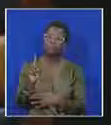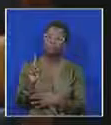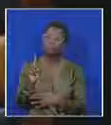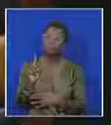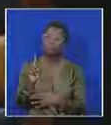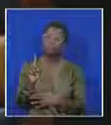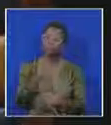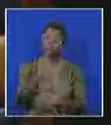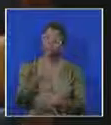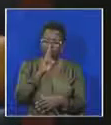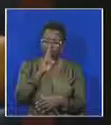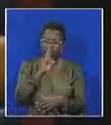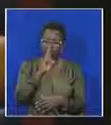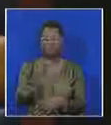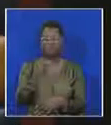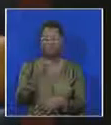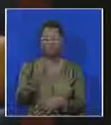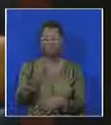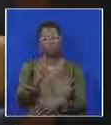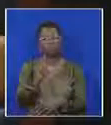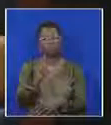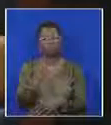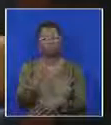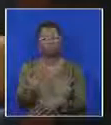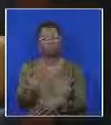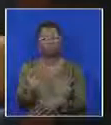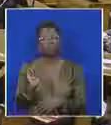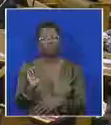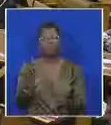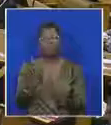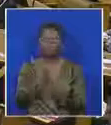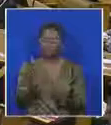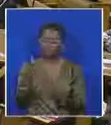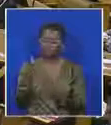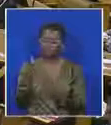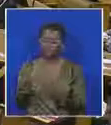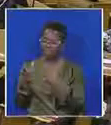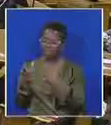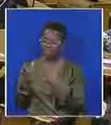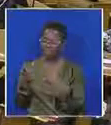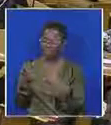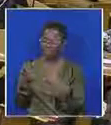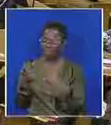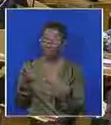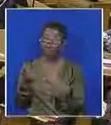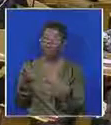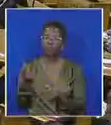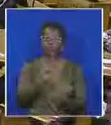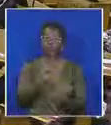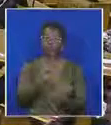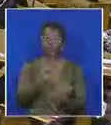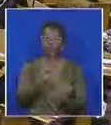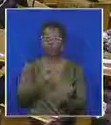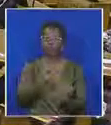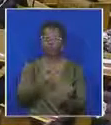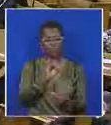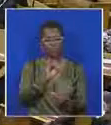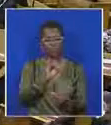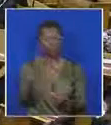Honorable Kadebe. Before we pass the issue of Honorable Ollis, Honorable Ollis violated rule